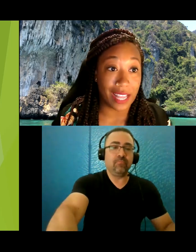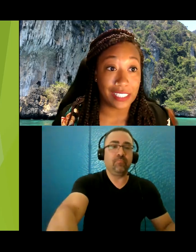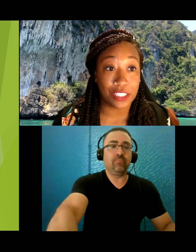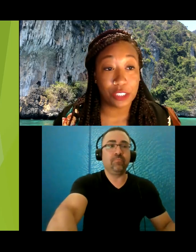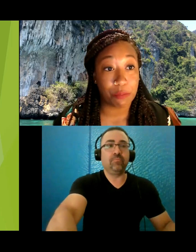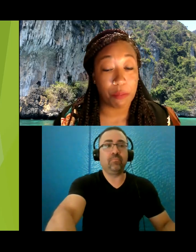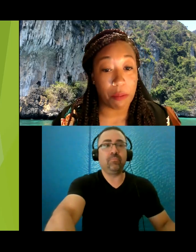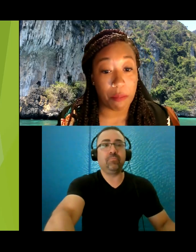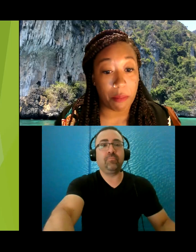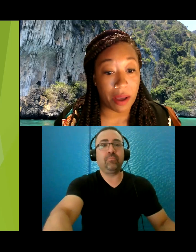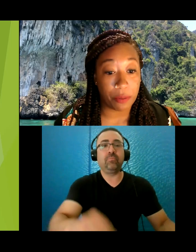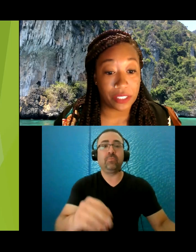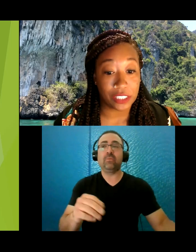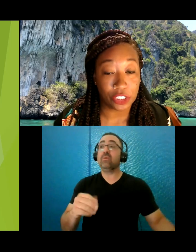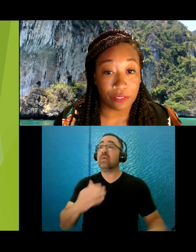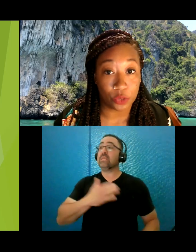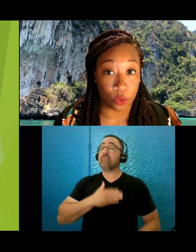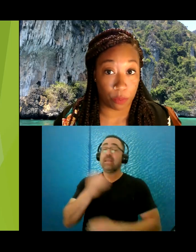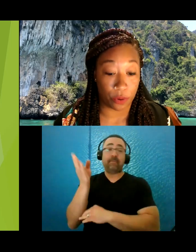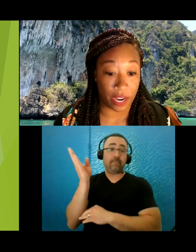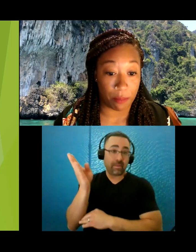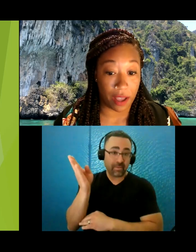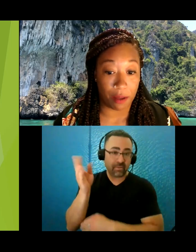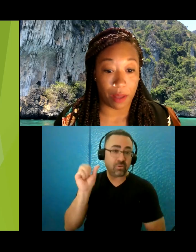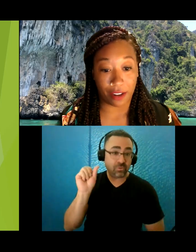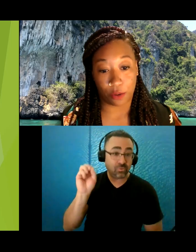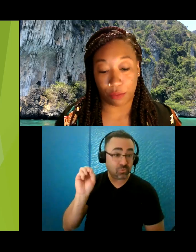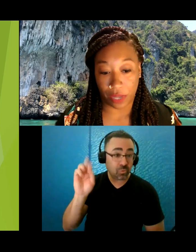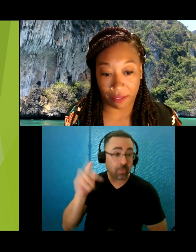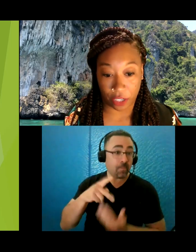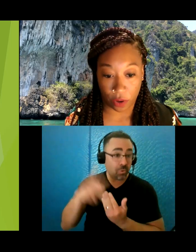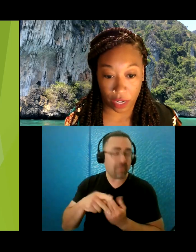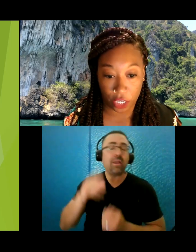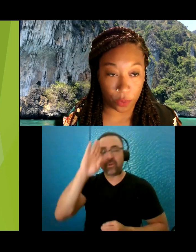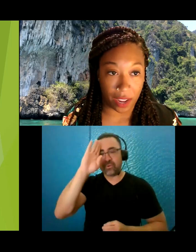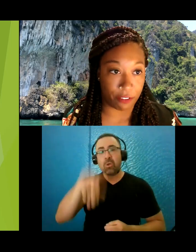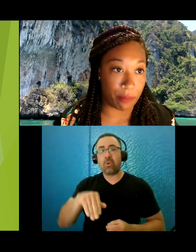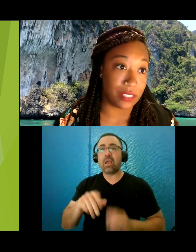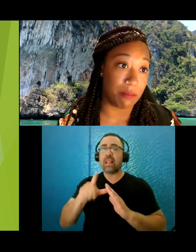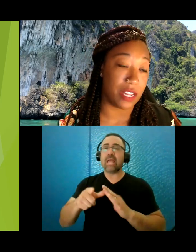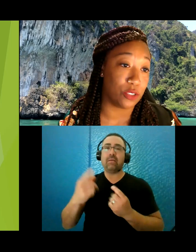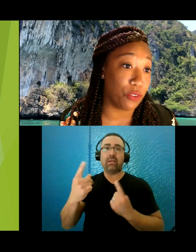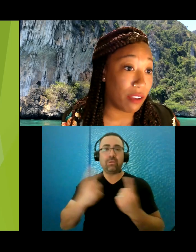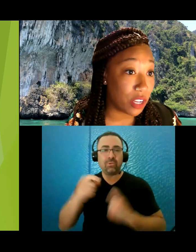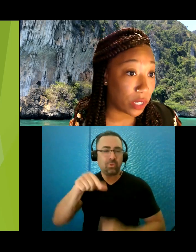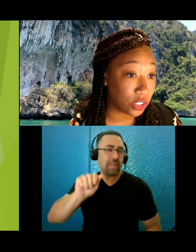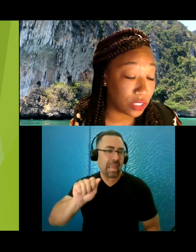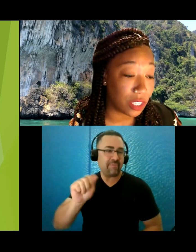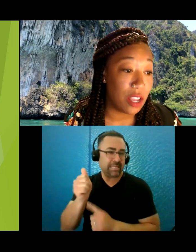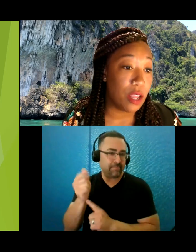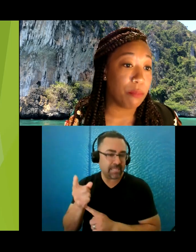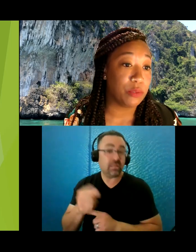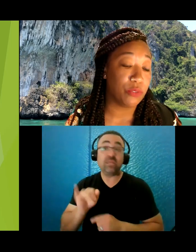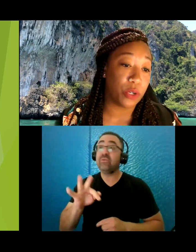So that's just my presentation of the Soar program. I know we have later on a Q&A for about 10 minutes. So if you have any